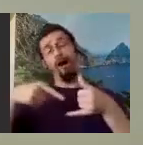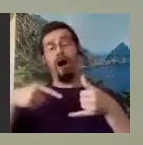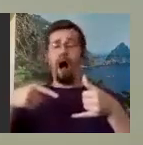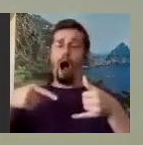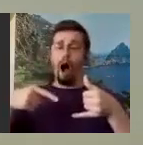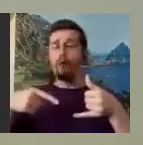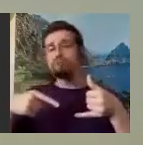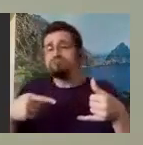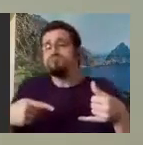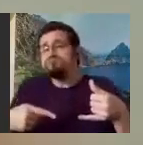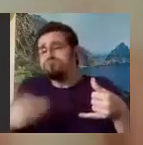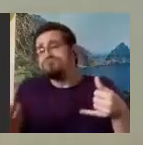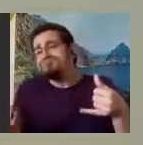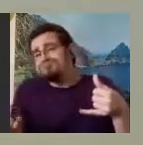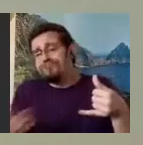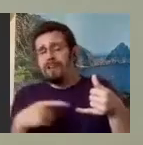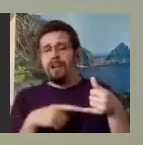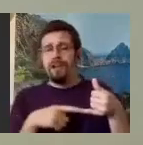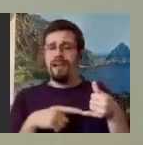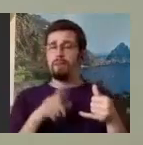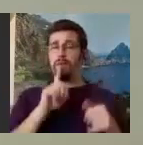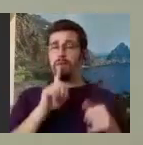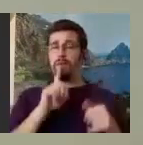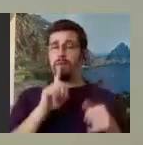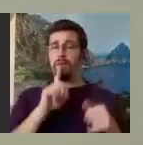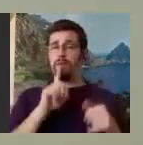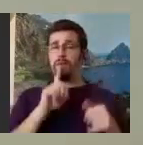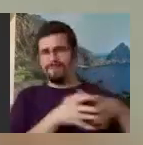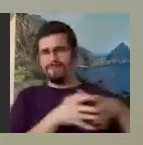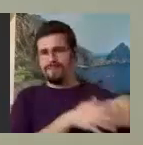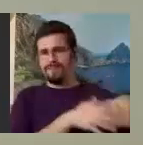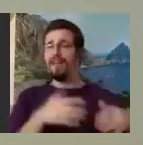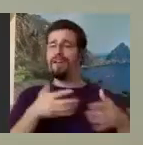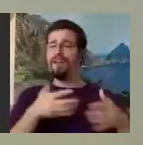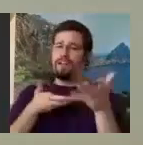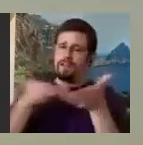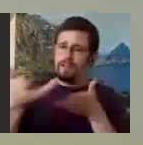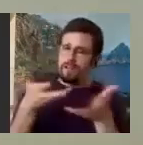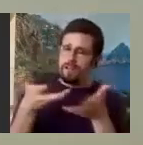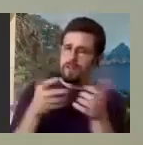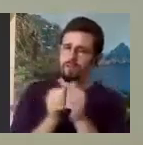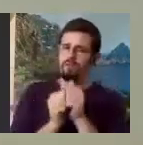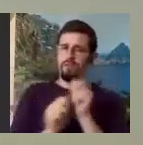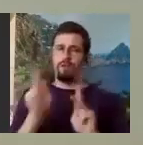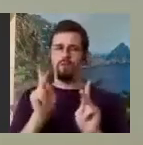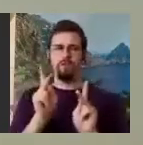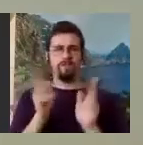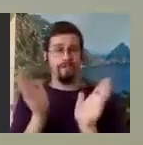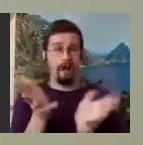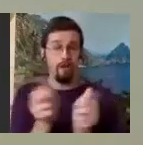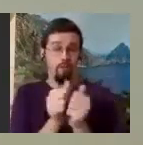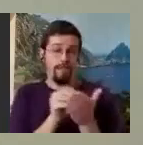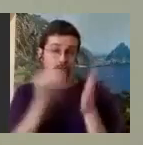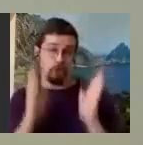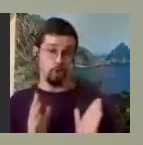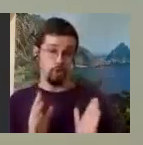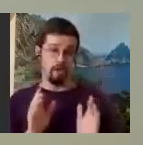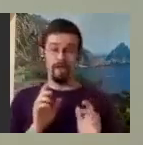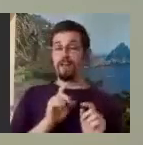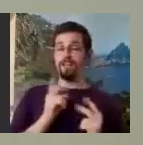significant impact. It played a very significant role in who I am today, and so I'm very thankful for that.